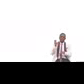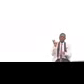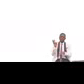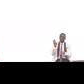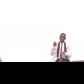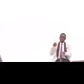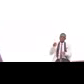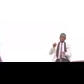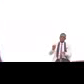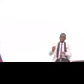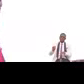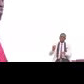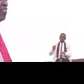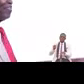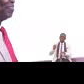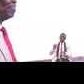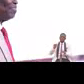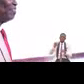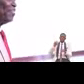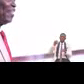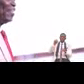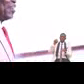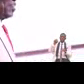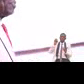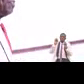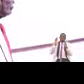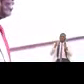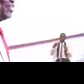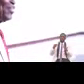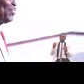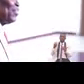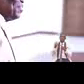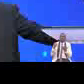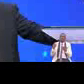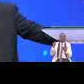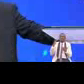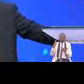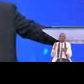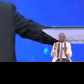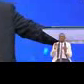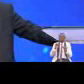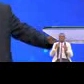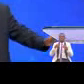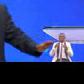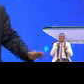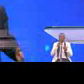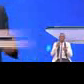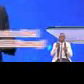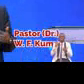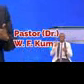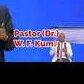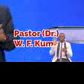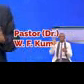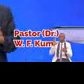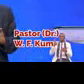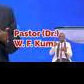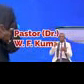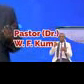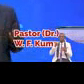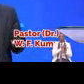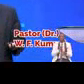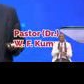GMT, the teacher of the word, gifted by heaven, with a fivefold ministry, God's